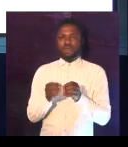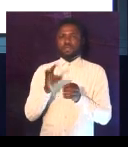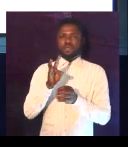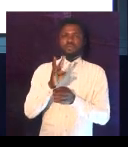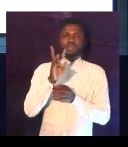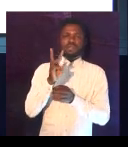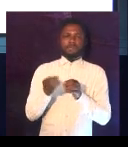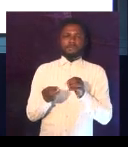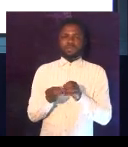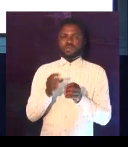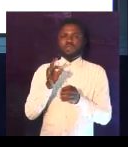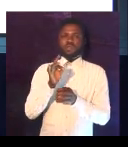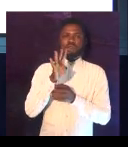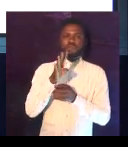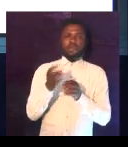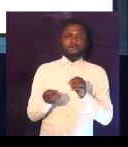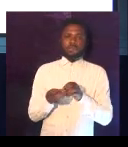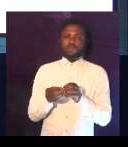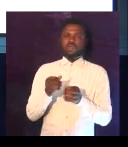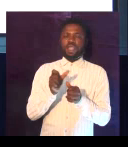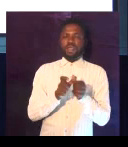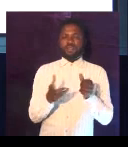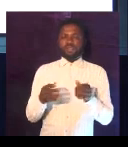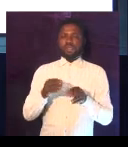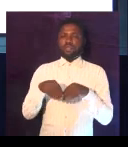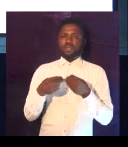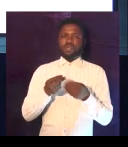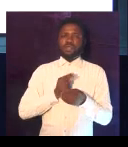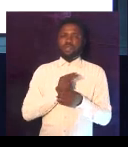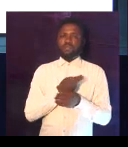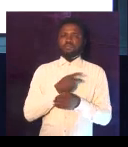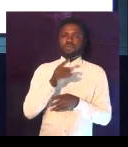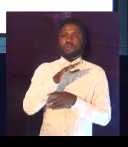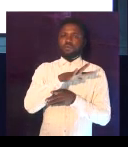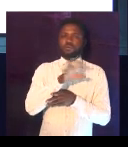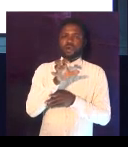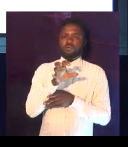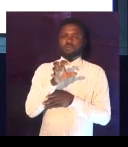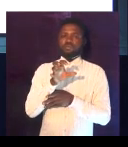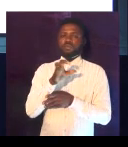plus 76 plus 82 plus 84, and everything gives us